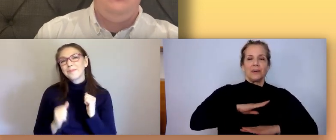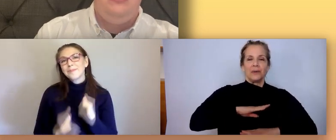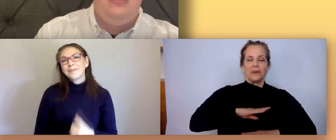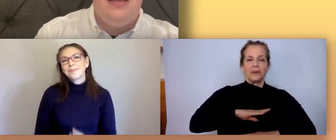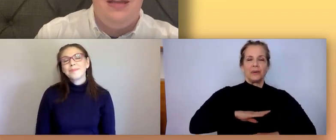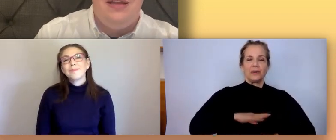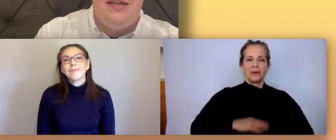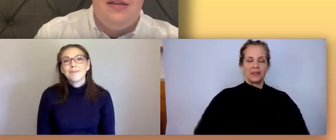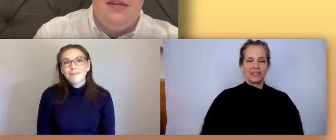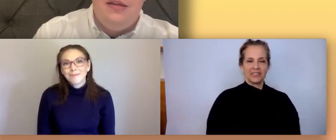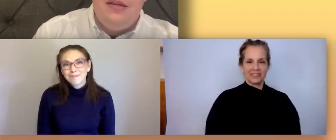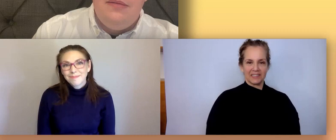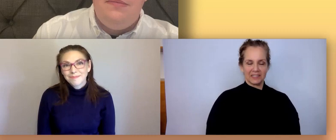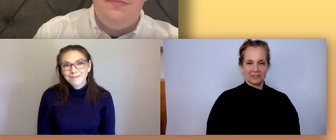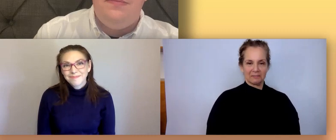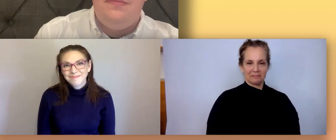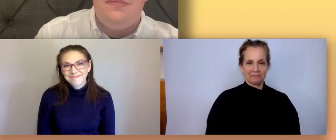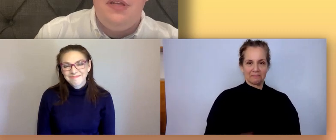Okay.